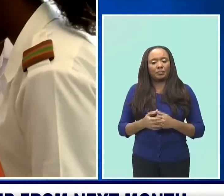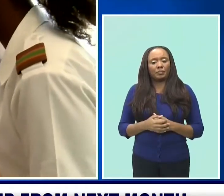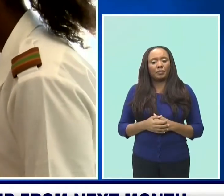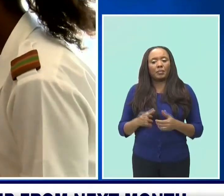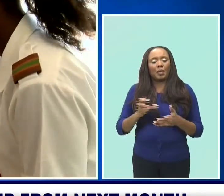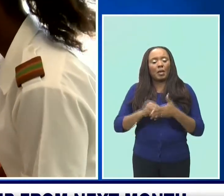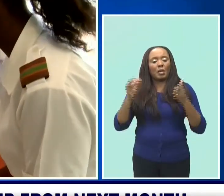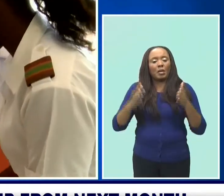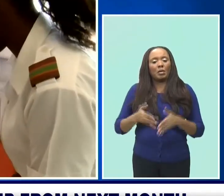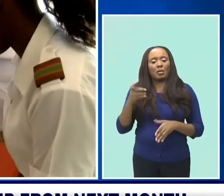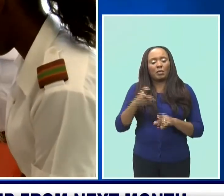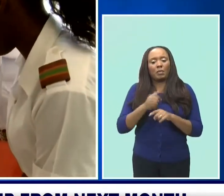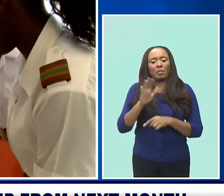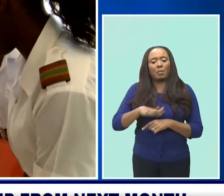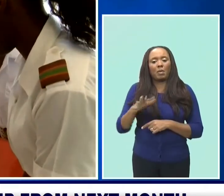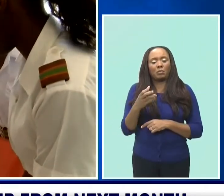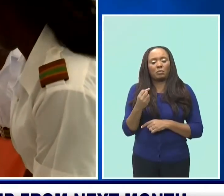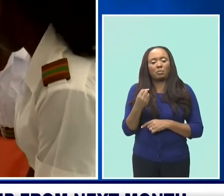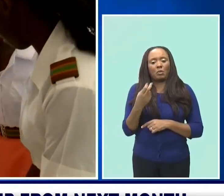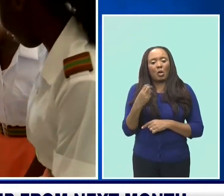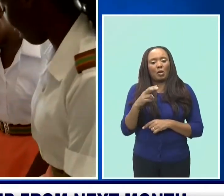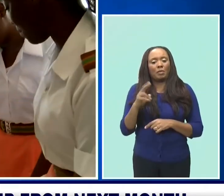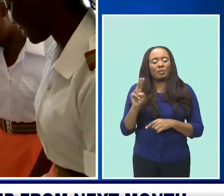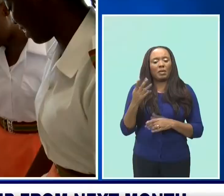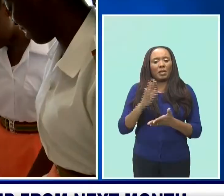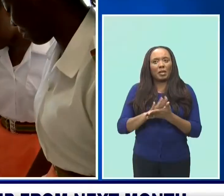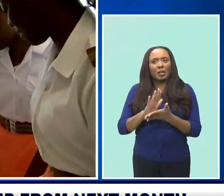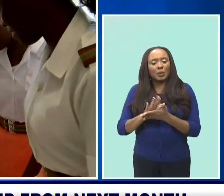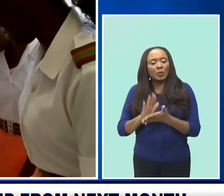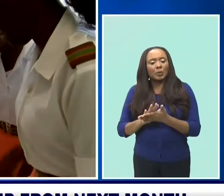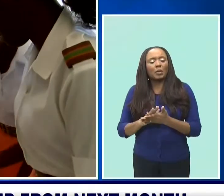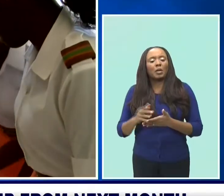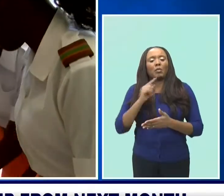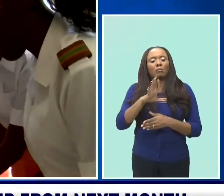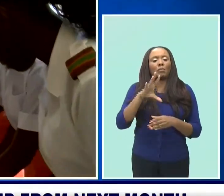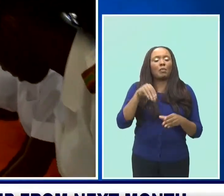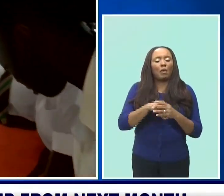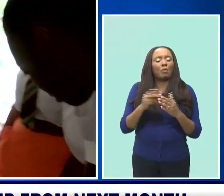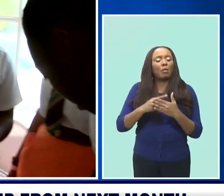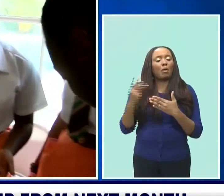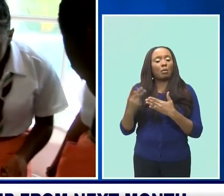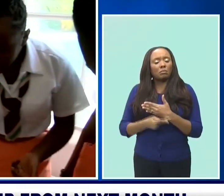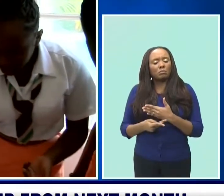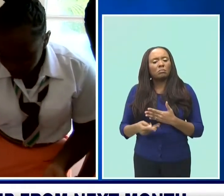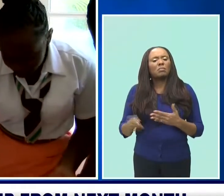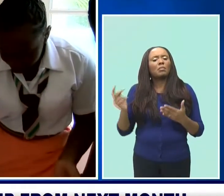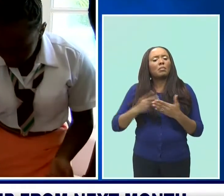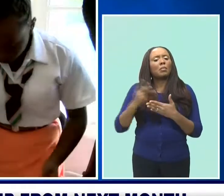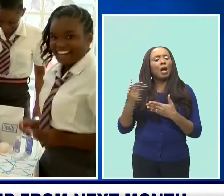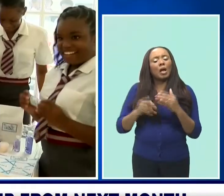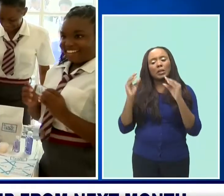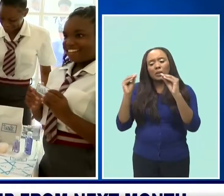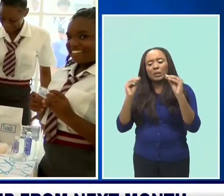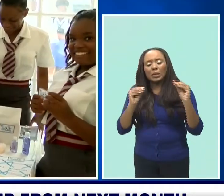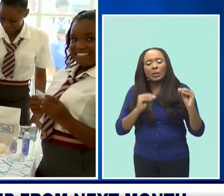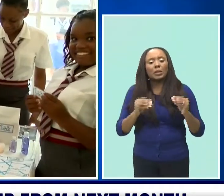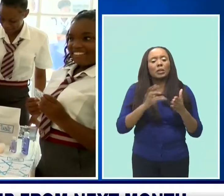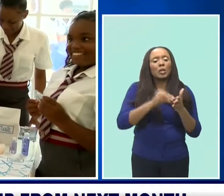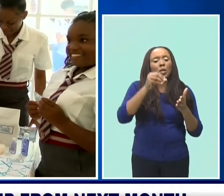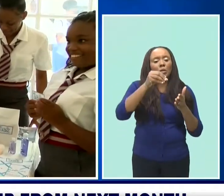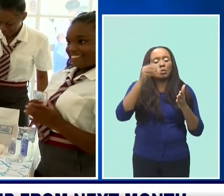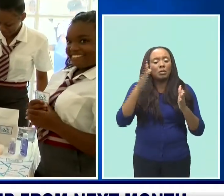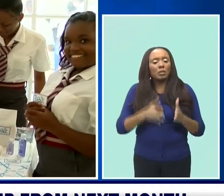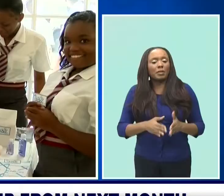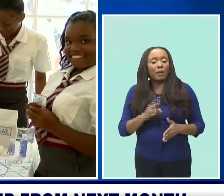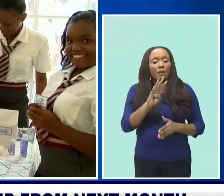secondary schools, which participated in the SBA's Enterprise in Action program. That program teaches students in 4th and 5th